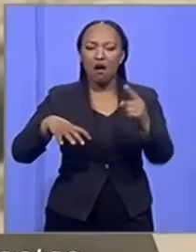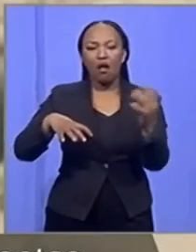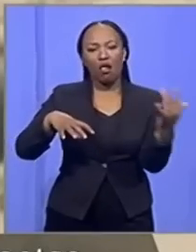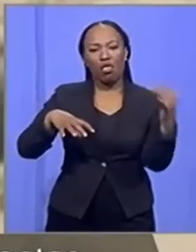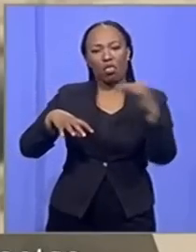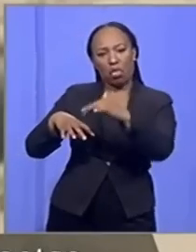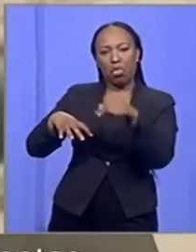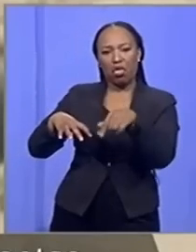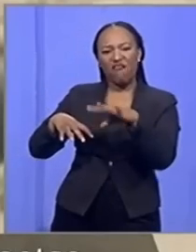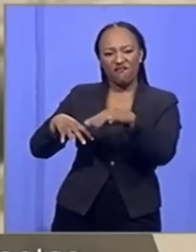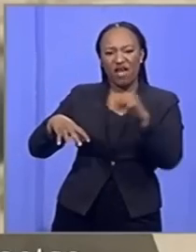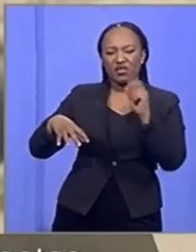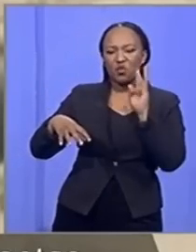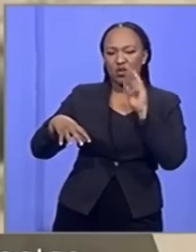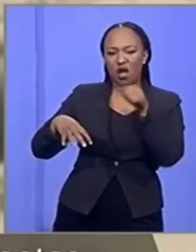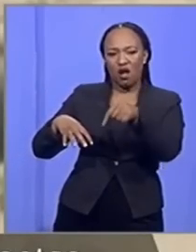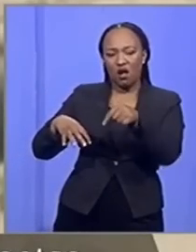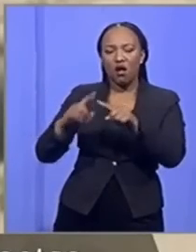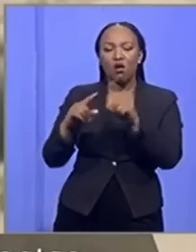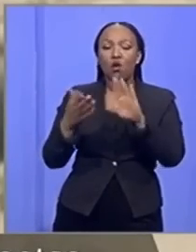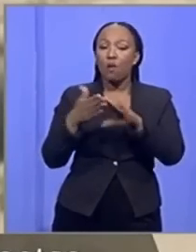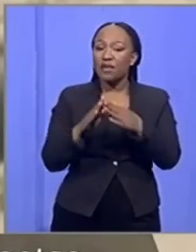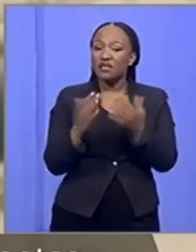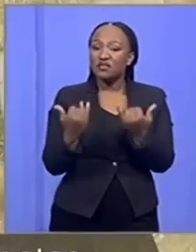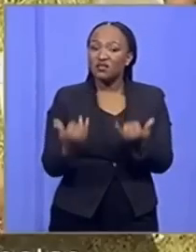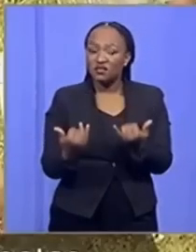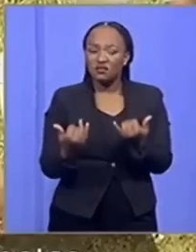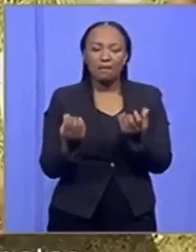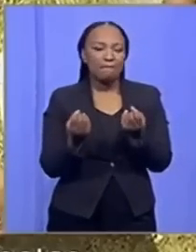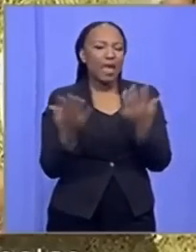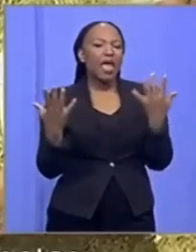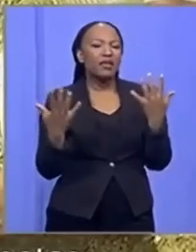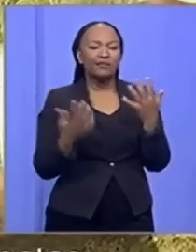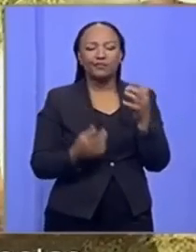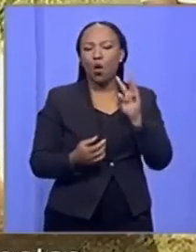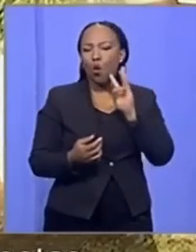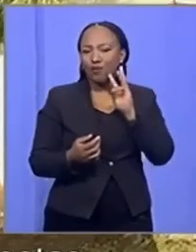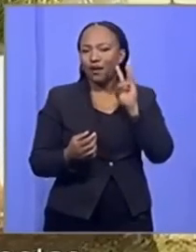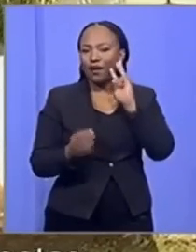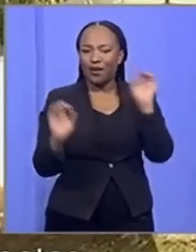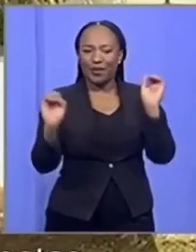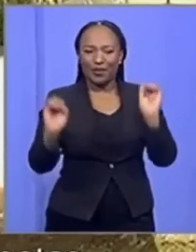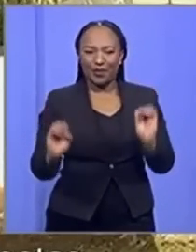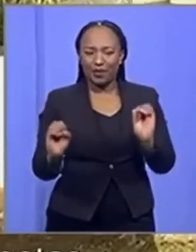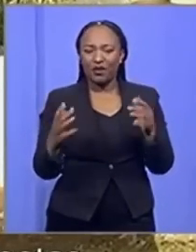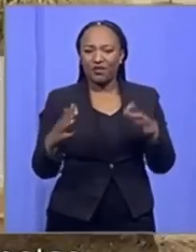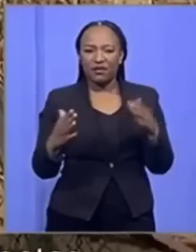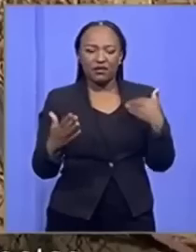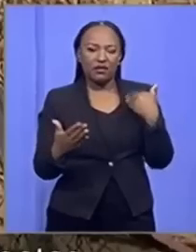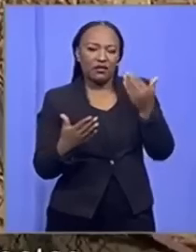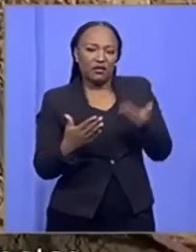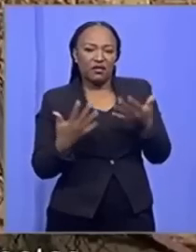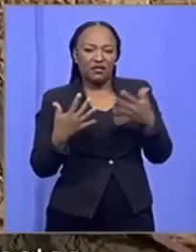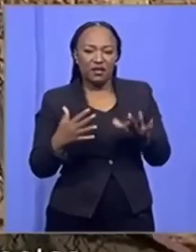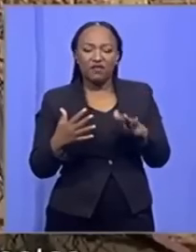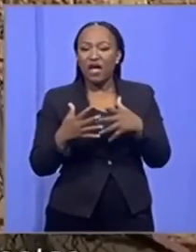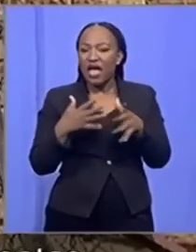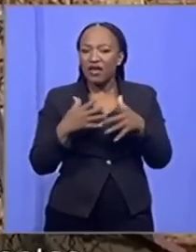metsi. Baagi ba na le dingwaga ba tlhoka metsi mo malapeng a bone mme ebile bangwe ba tlositse mafaratlhatlha a tsamaisang